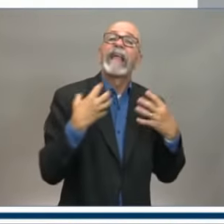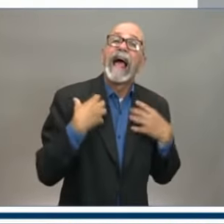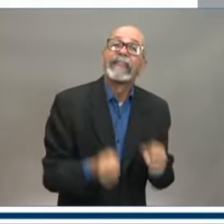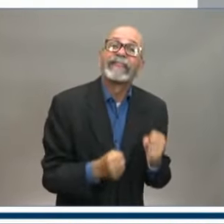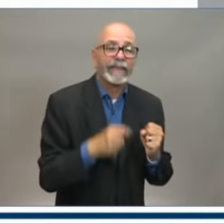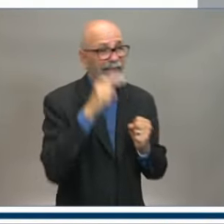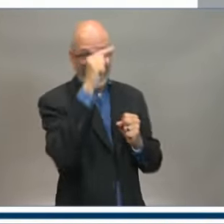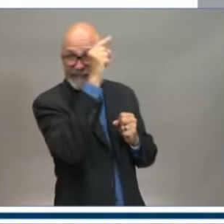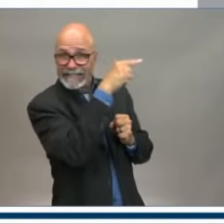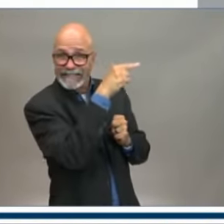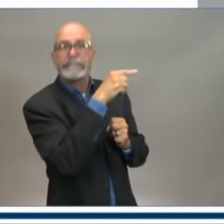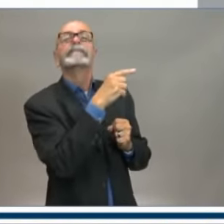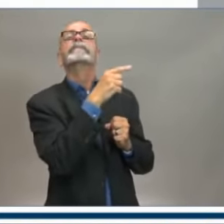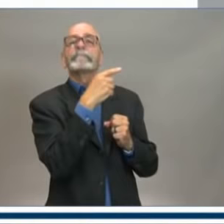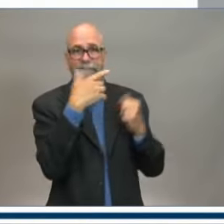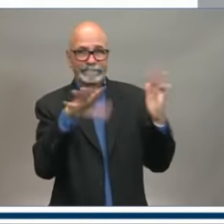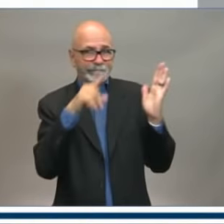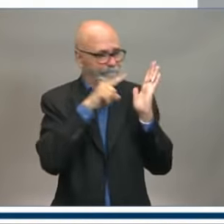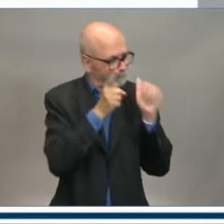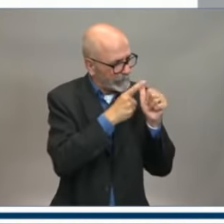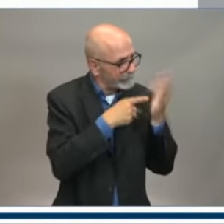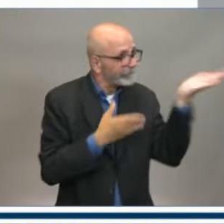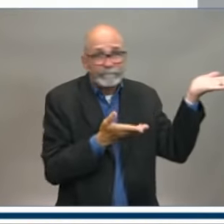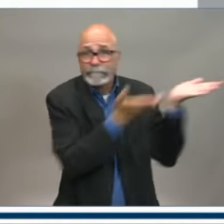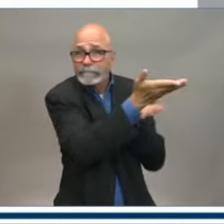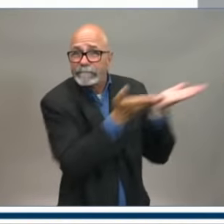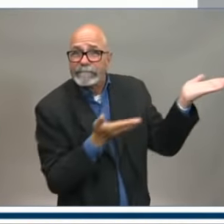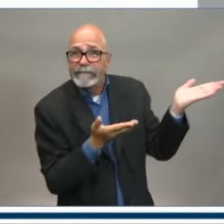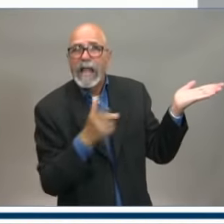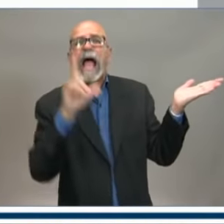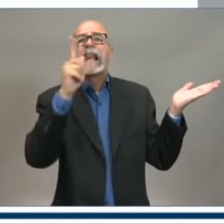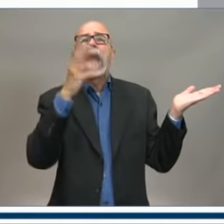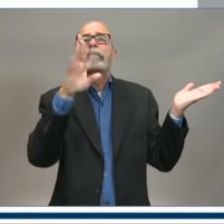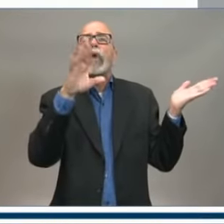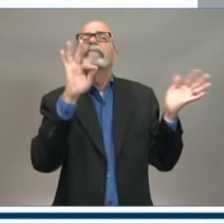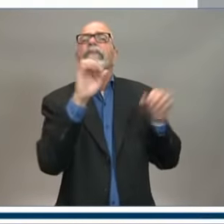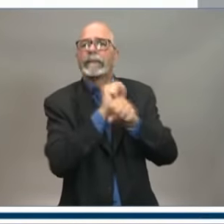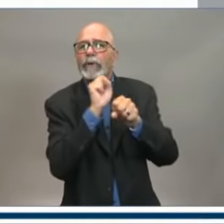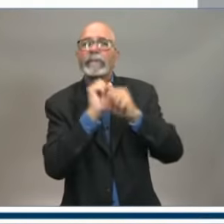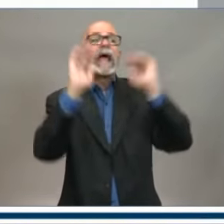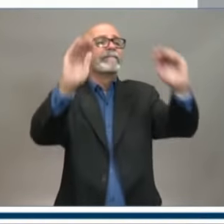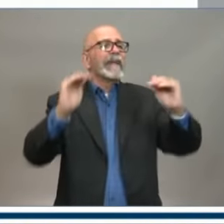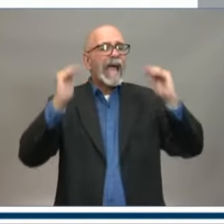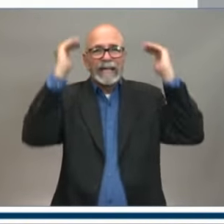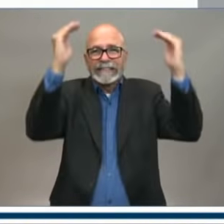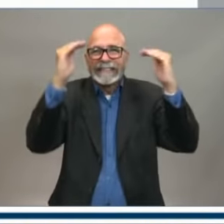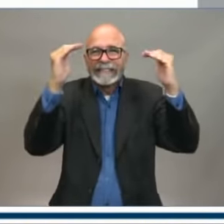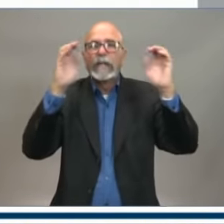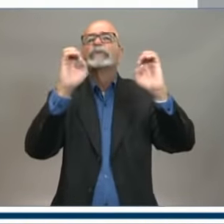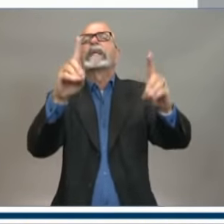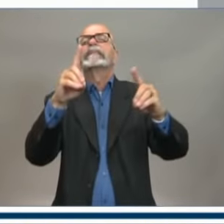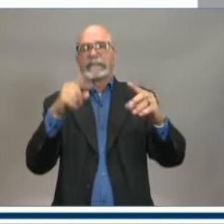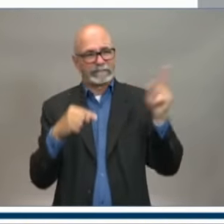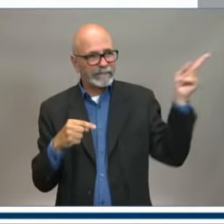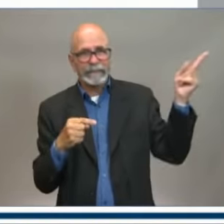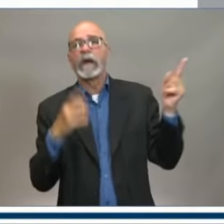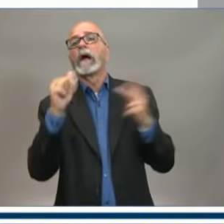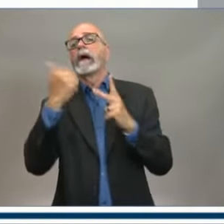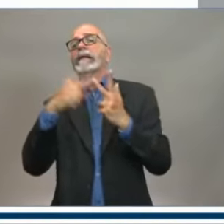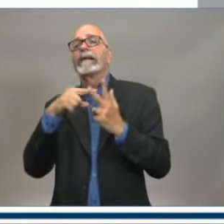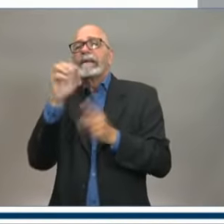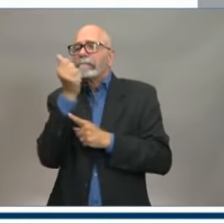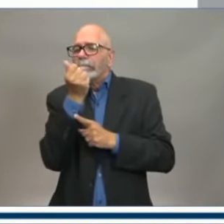All other businesses going first through Labor and Advanced Education, Occupational Health and Safety. So there's a few that are in the final stages,